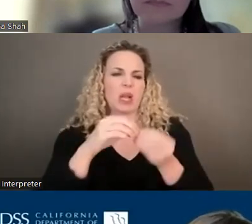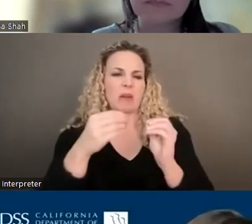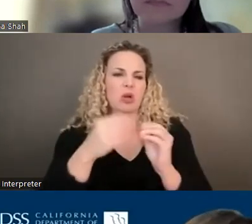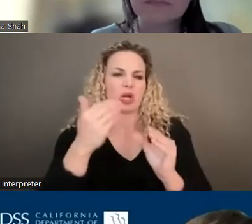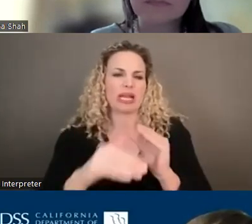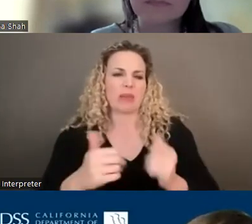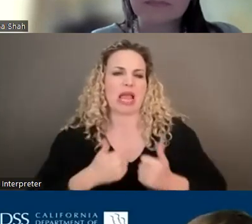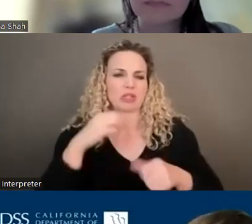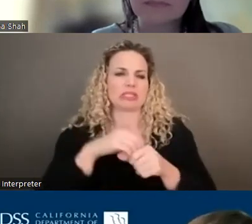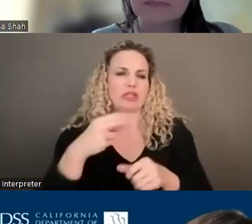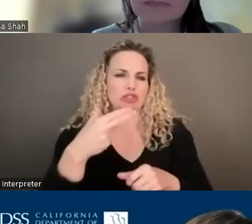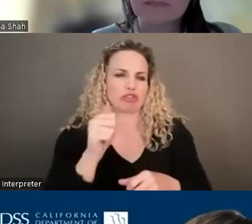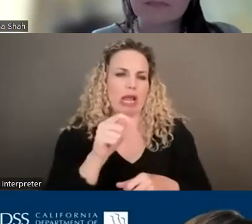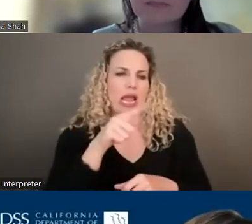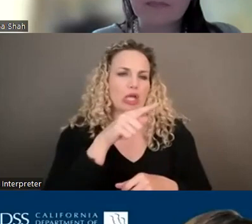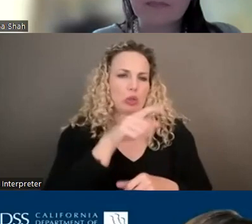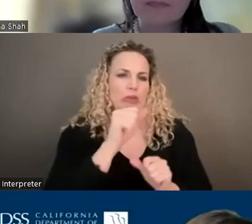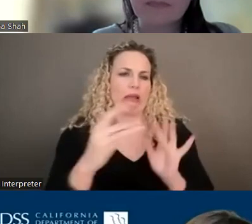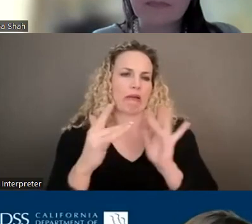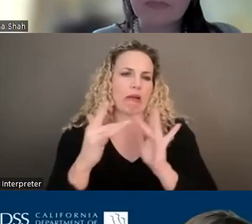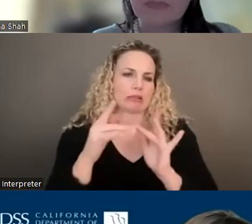you. Okay.